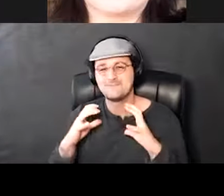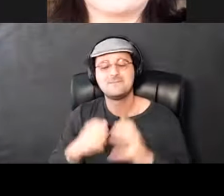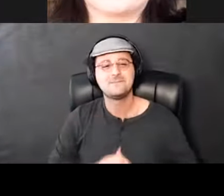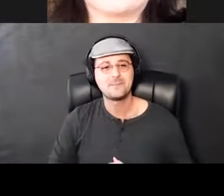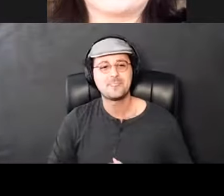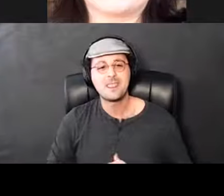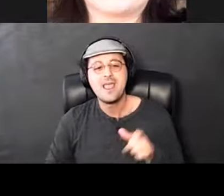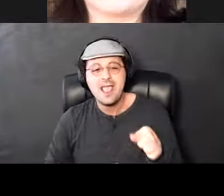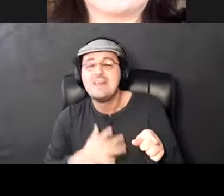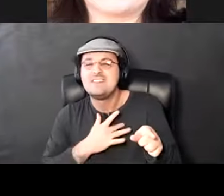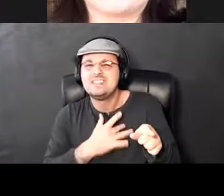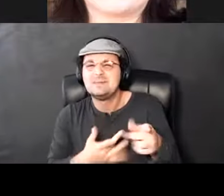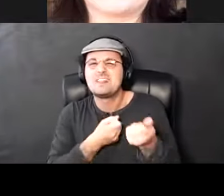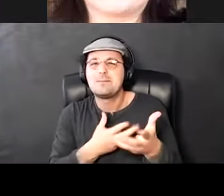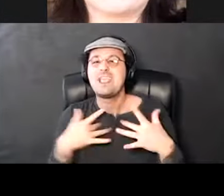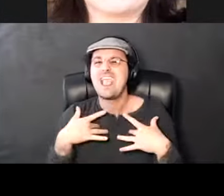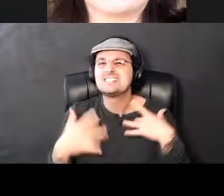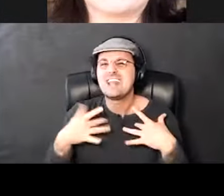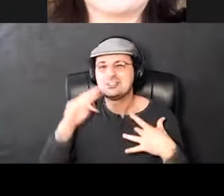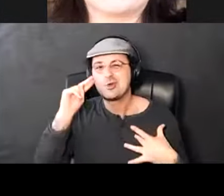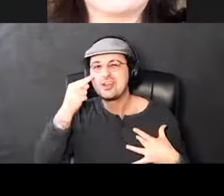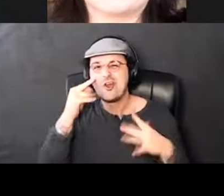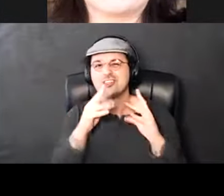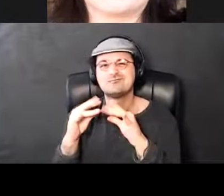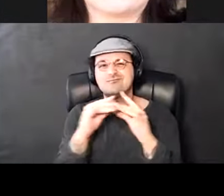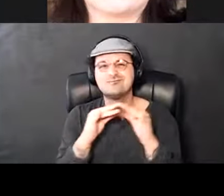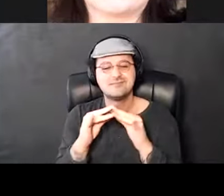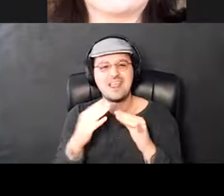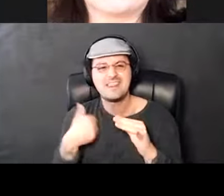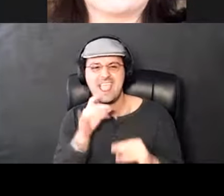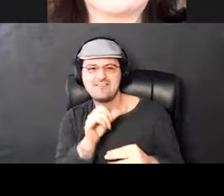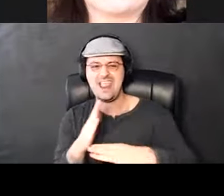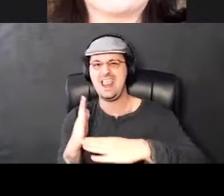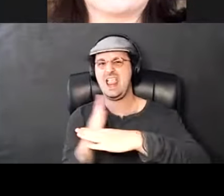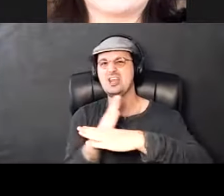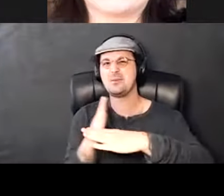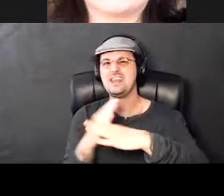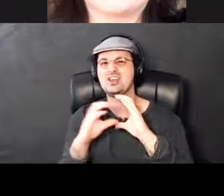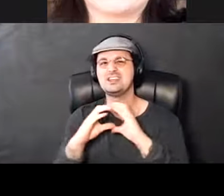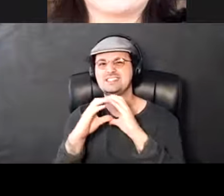They mostly make excitatory neurons, and they go through this intermediate progenitor cell phase.